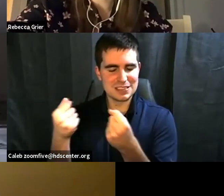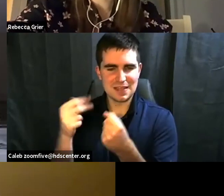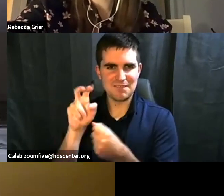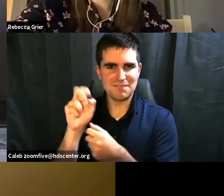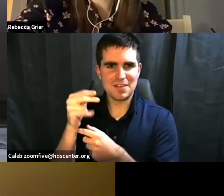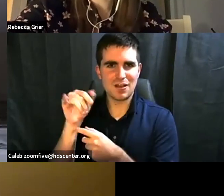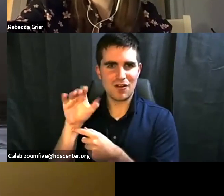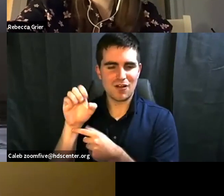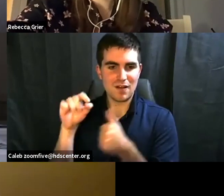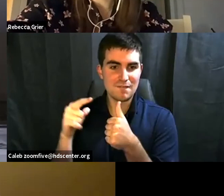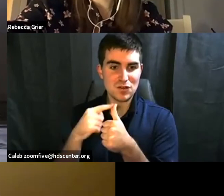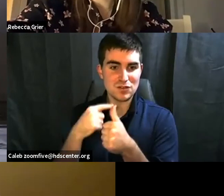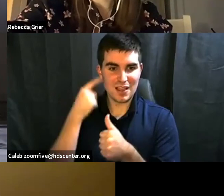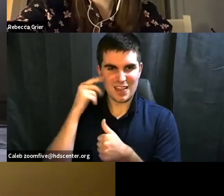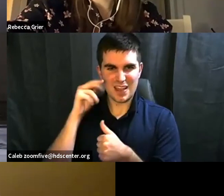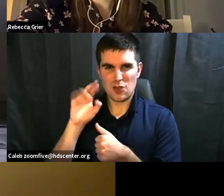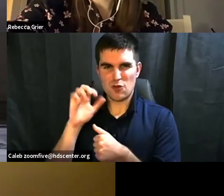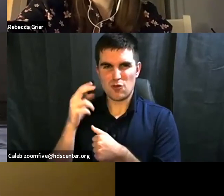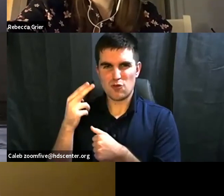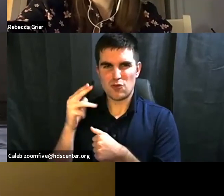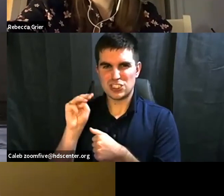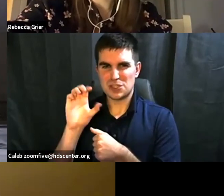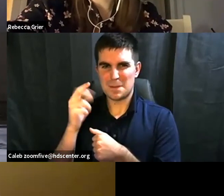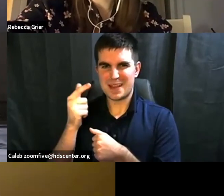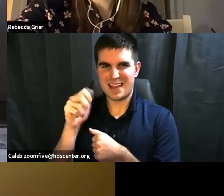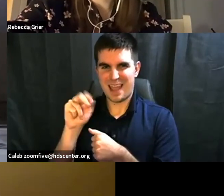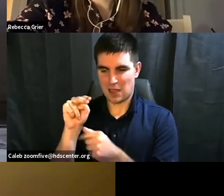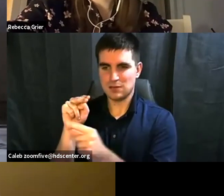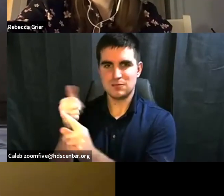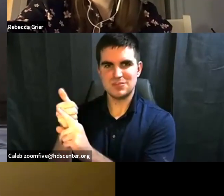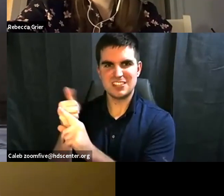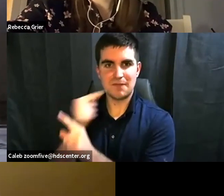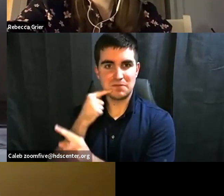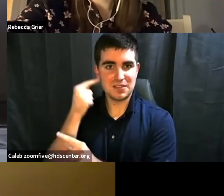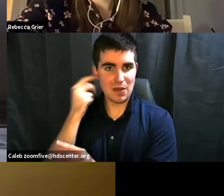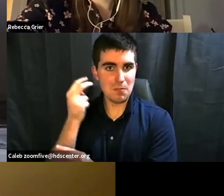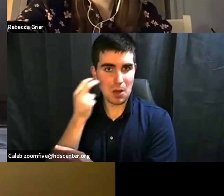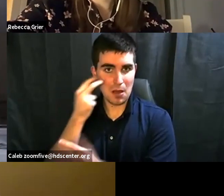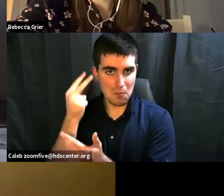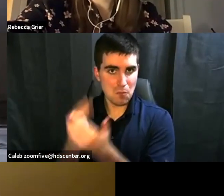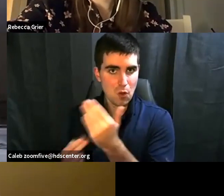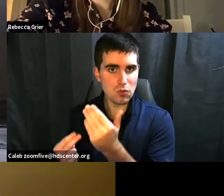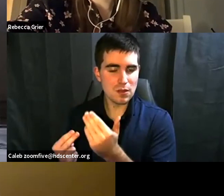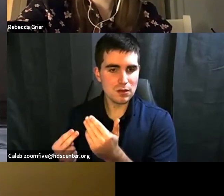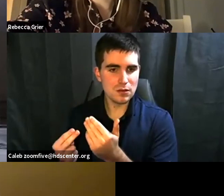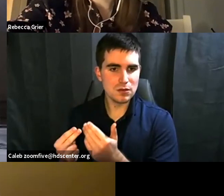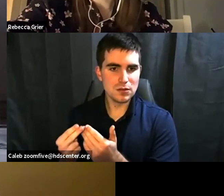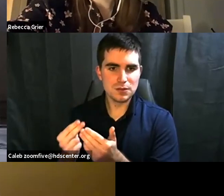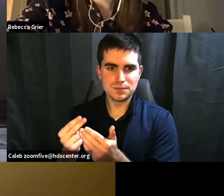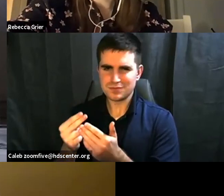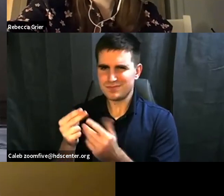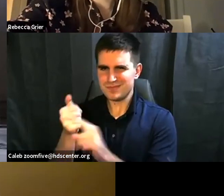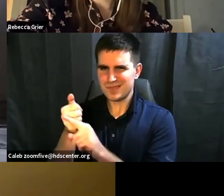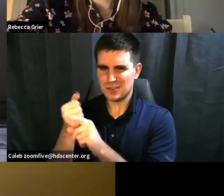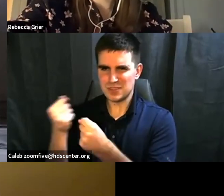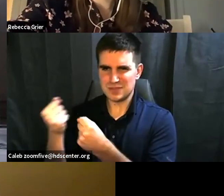of is Rich McGann, who's deaf and blind, and his sense of what an autonomous